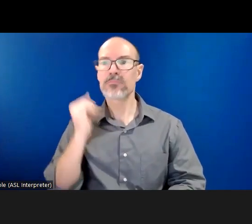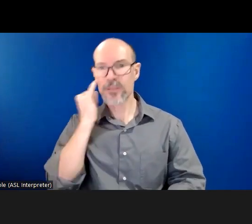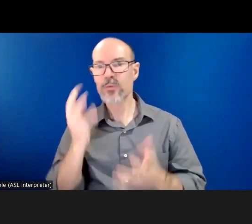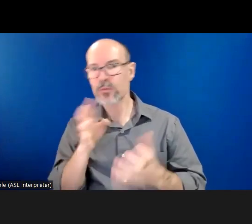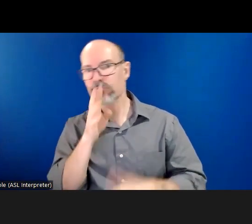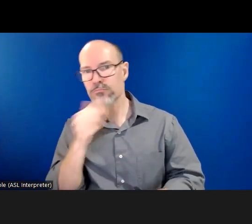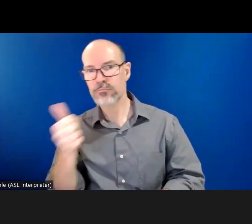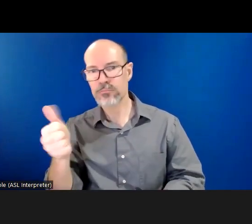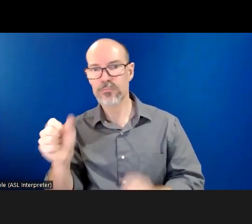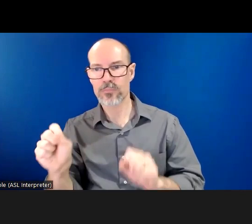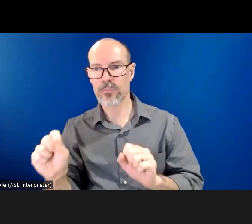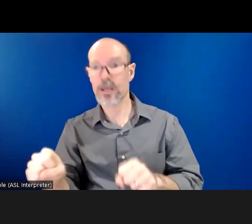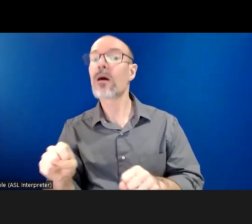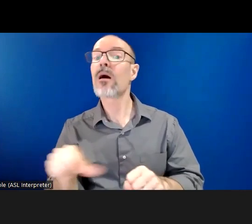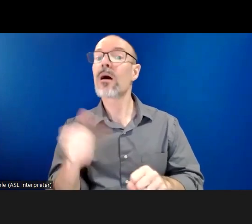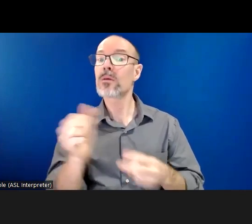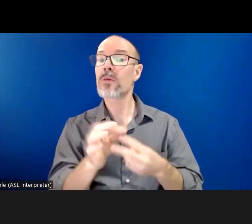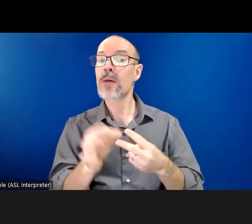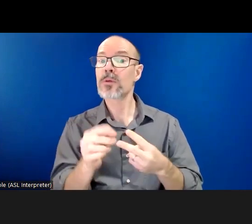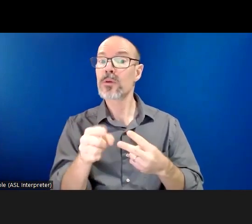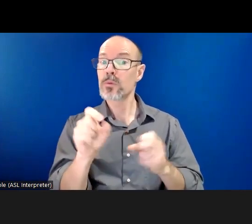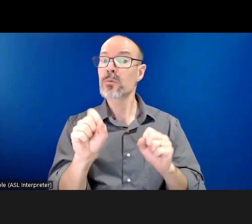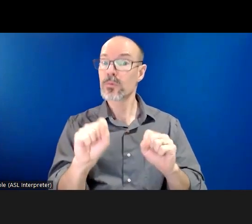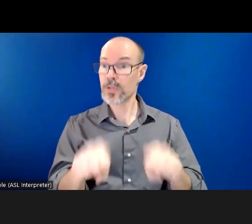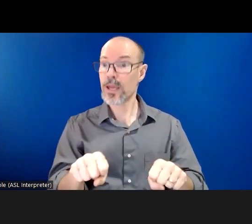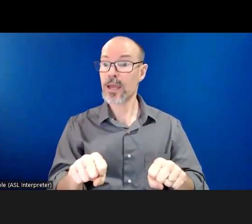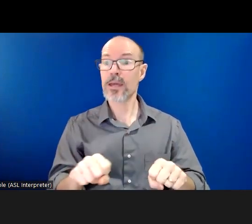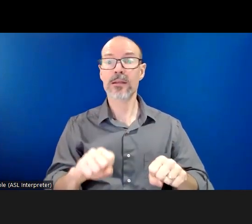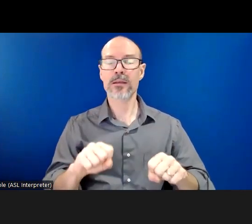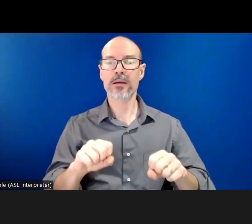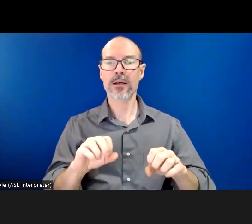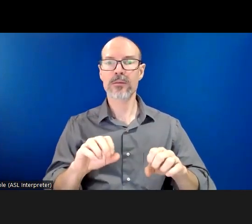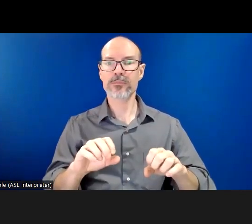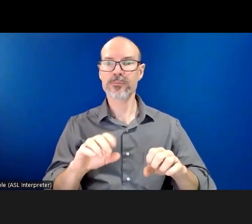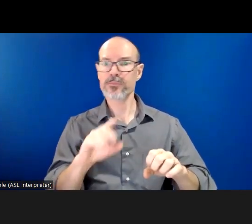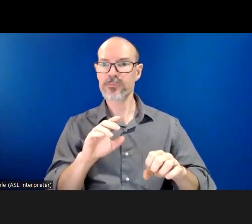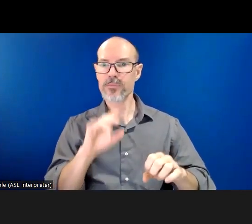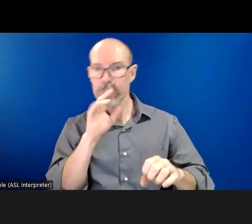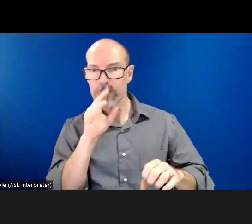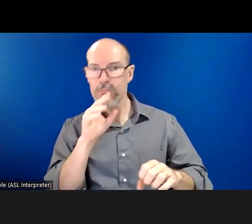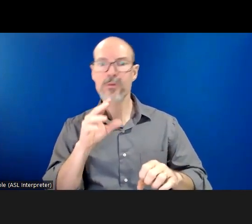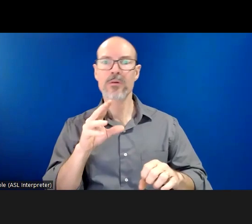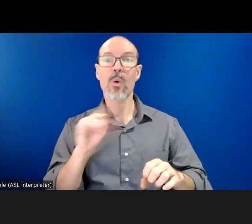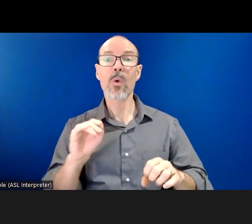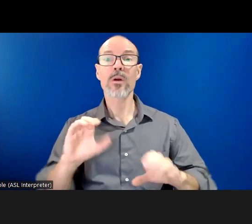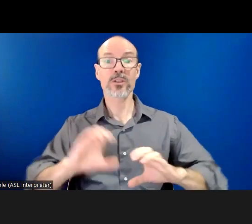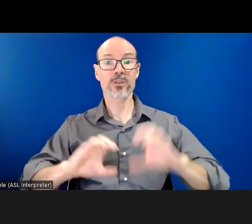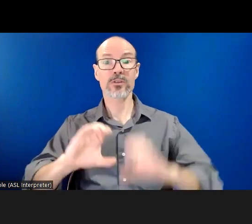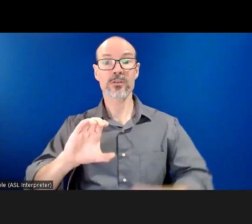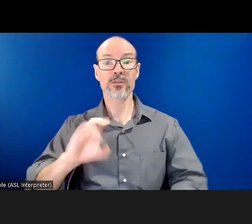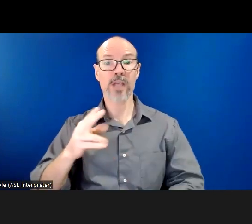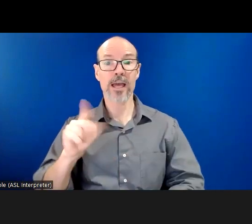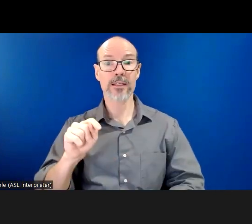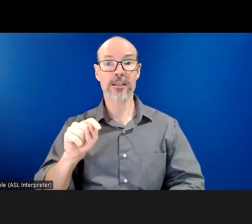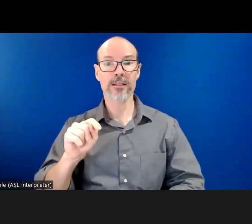comment. You can also make comments both verbally and in the chat in different languages